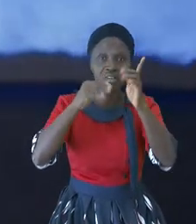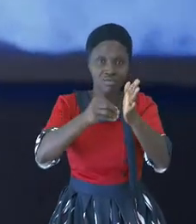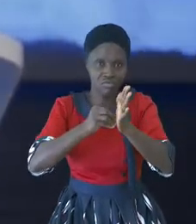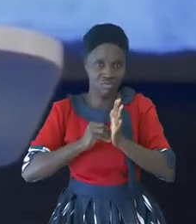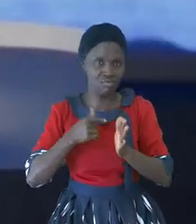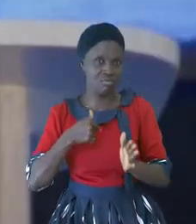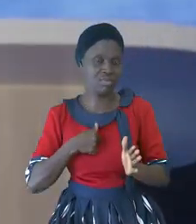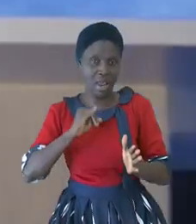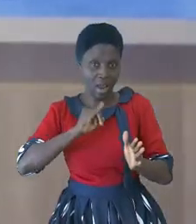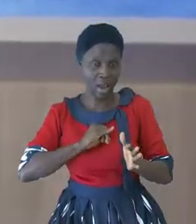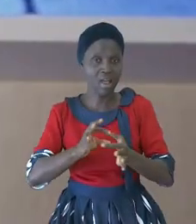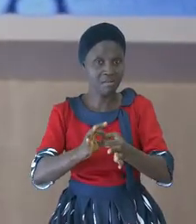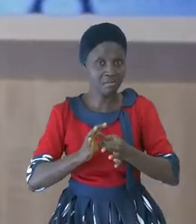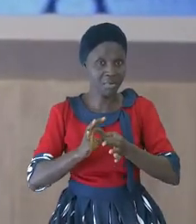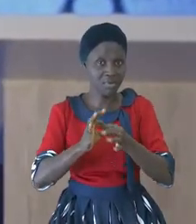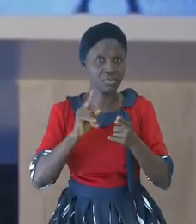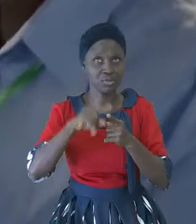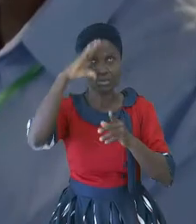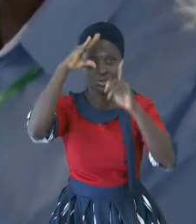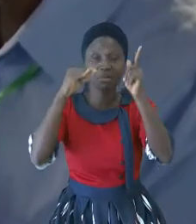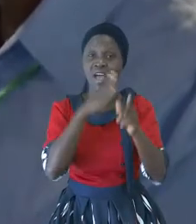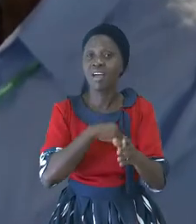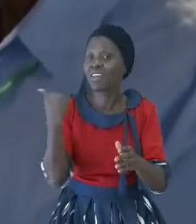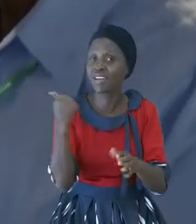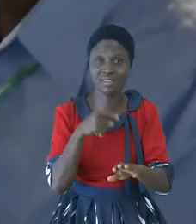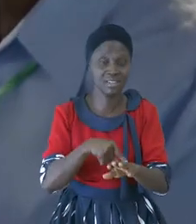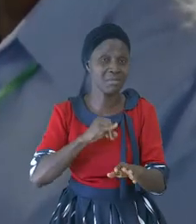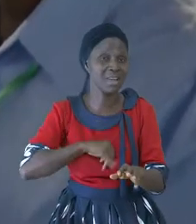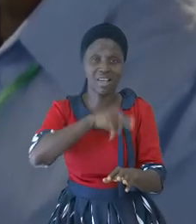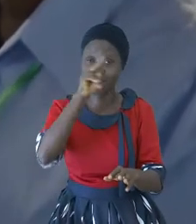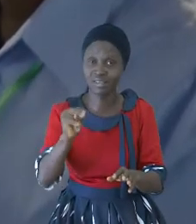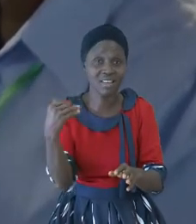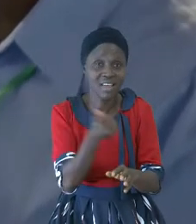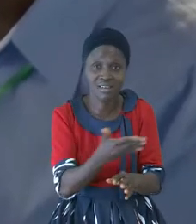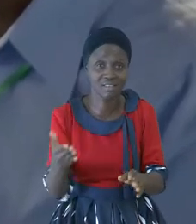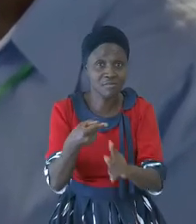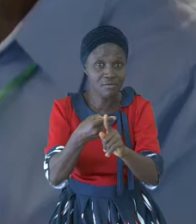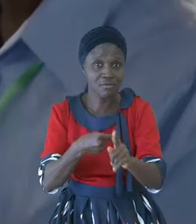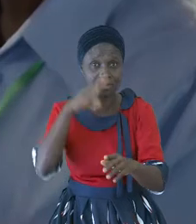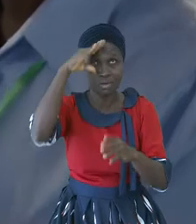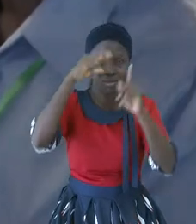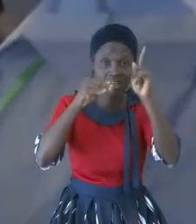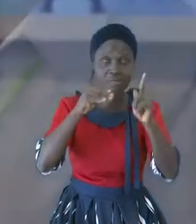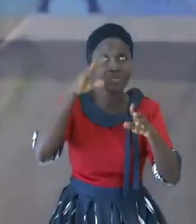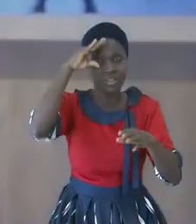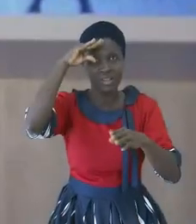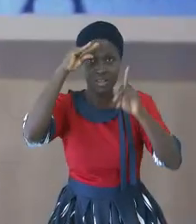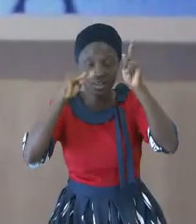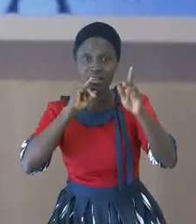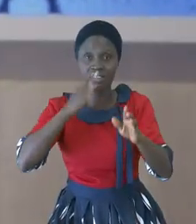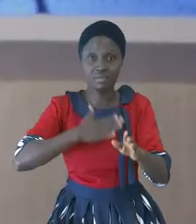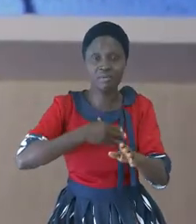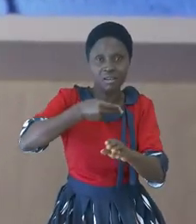belong to him, and anytime I need anything from him, he is